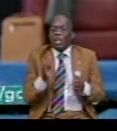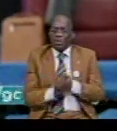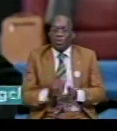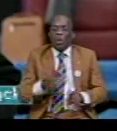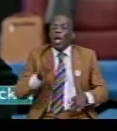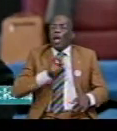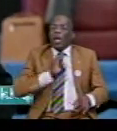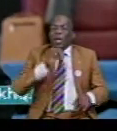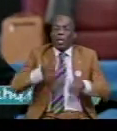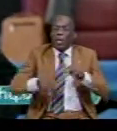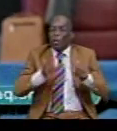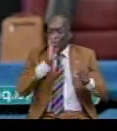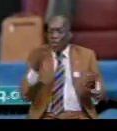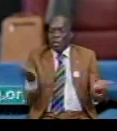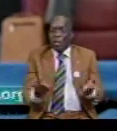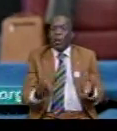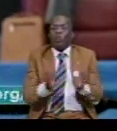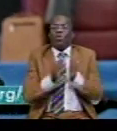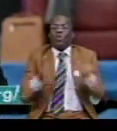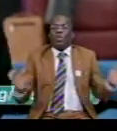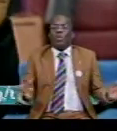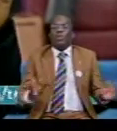back the same way, never. But